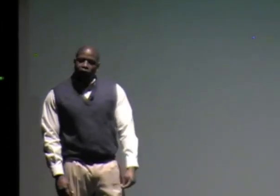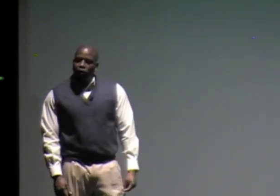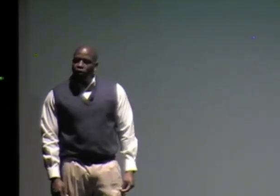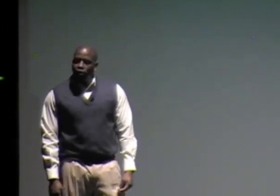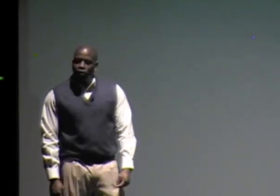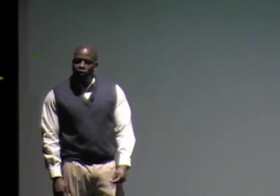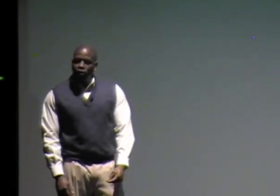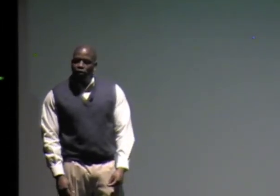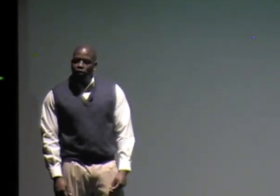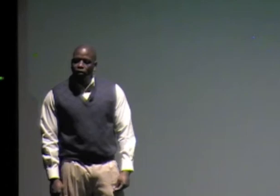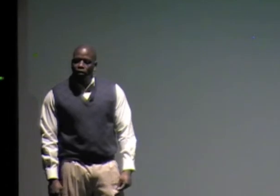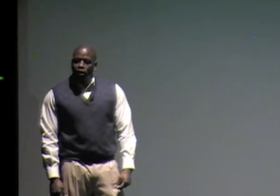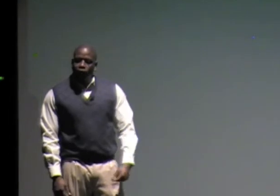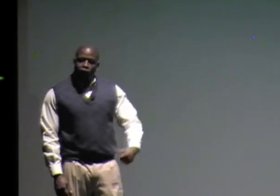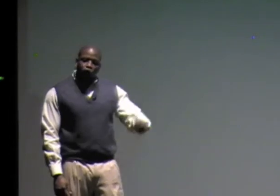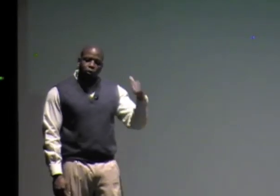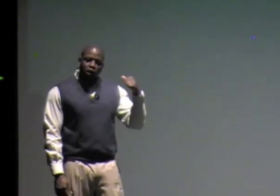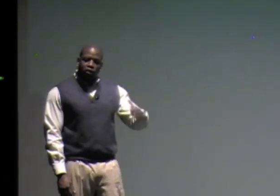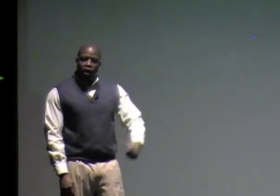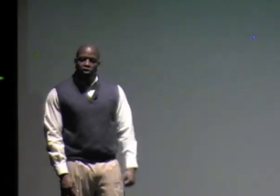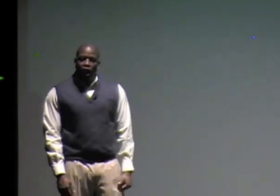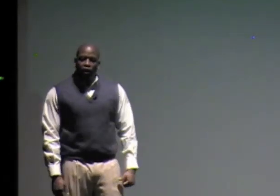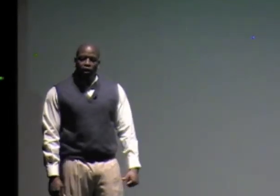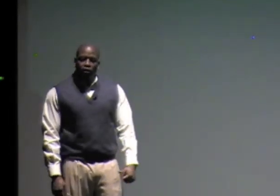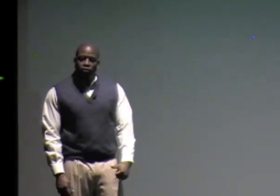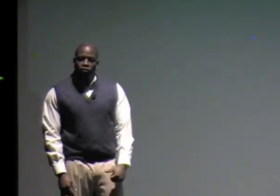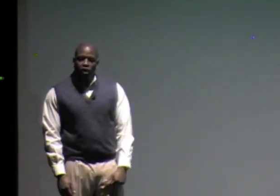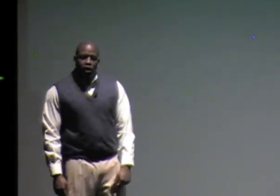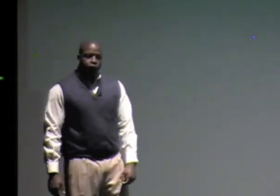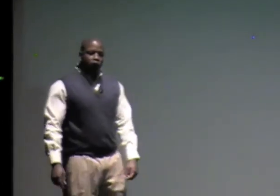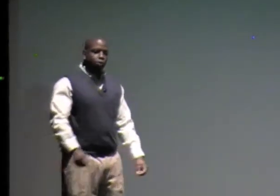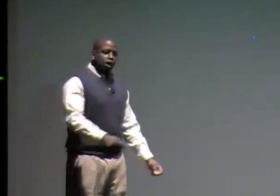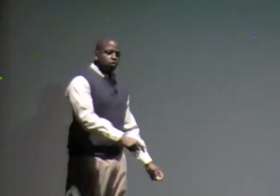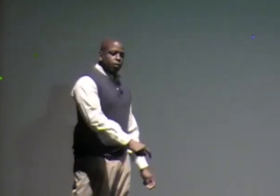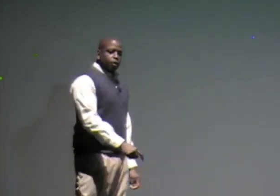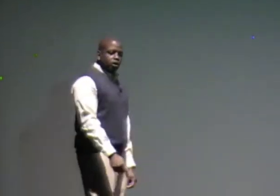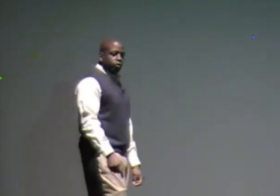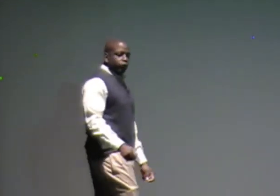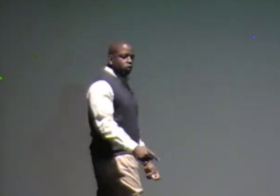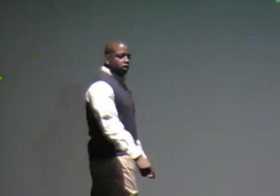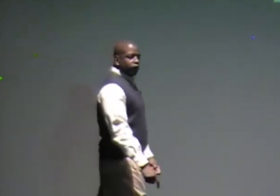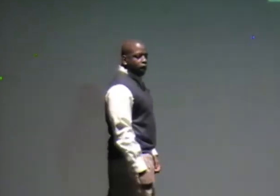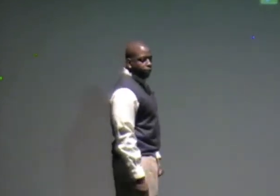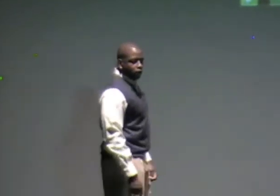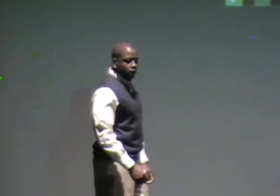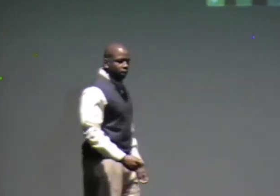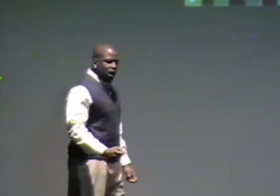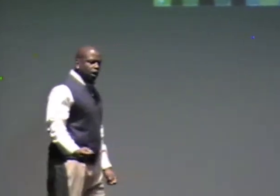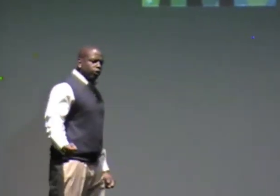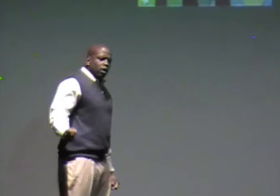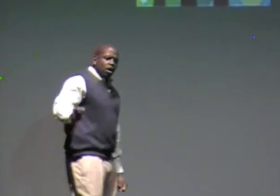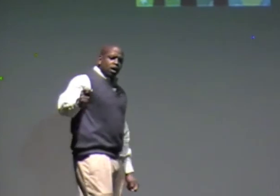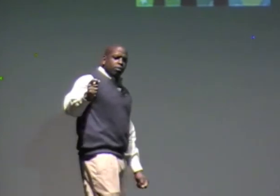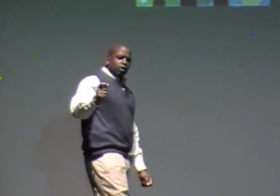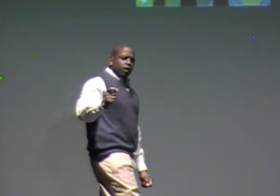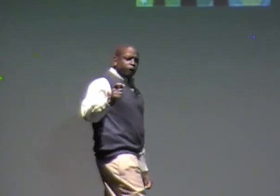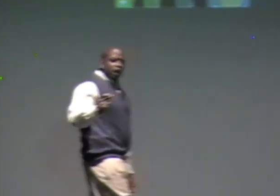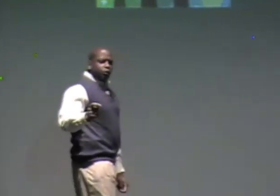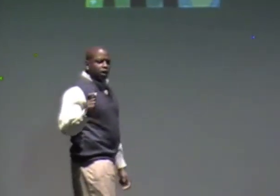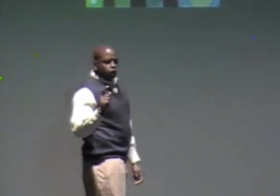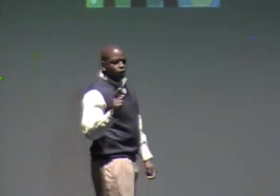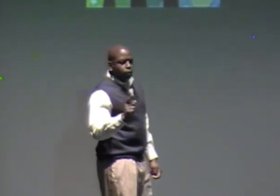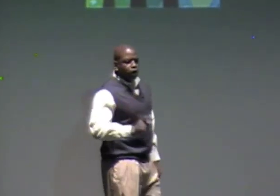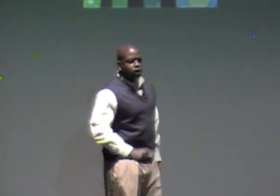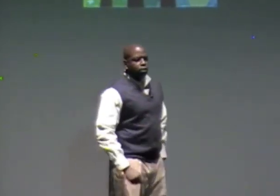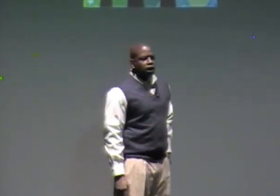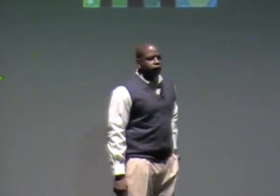finished. But he finished. He finished because of that jockey. He finished because one person refused to give up on him. He